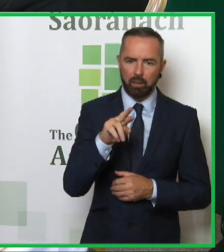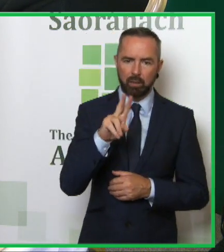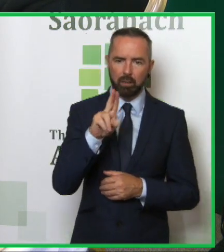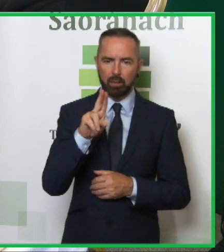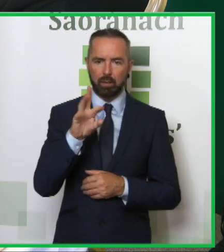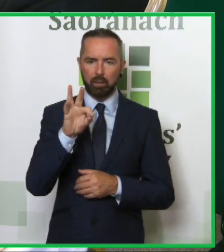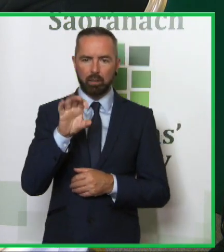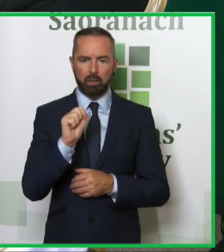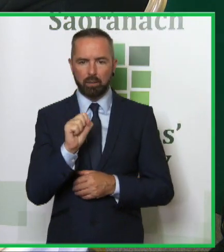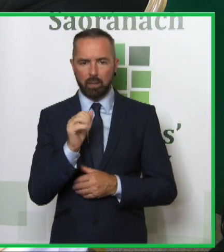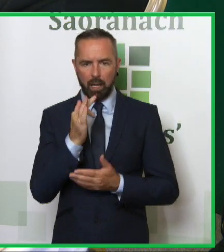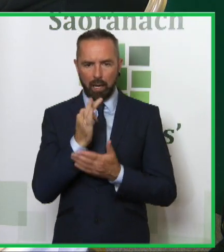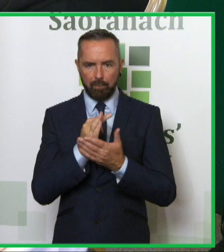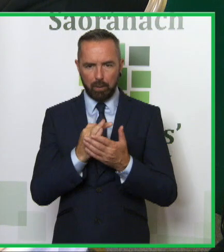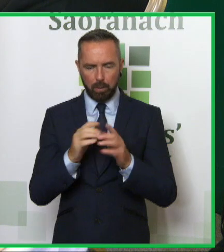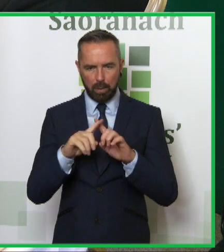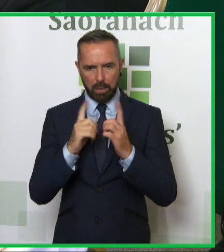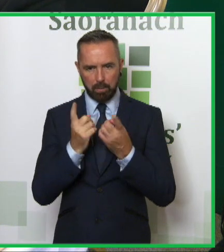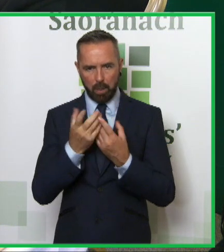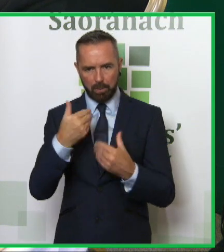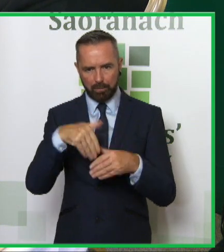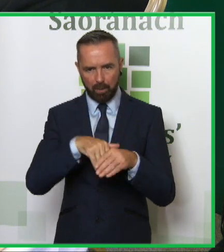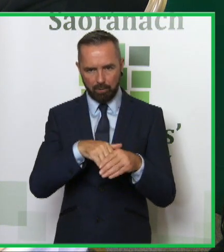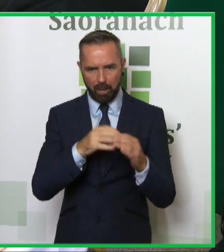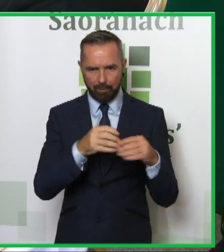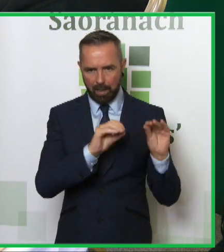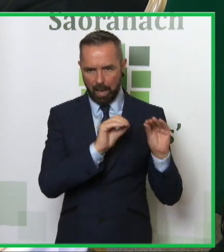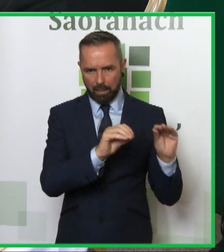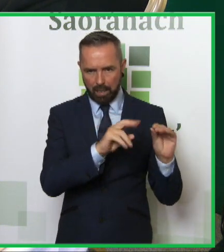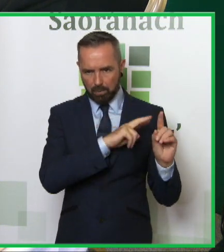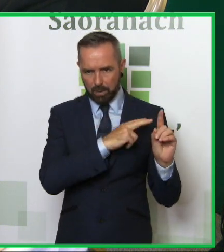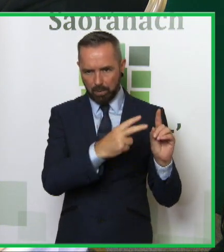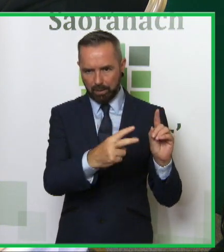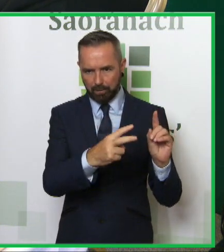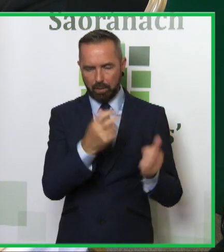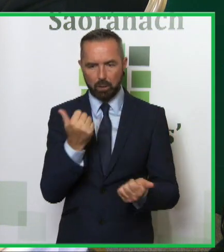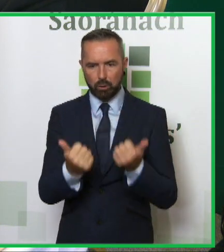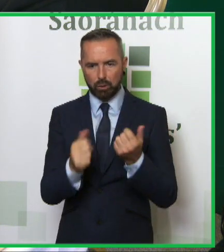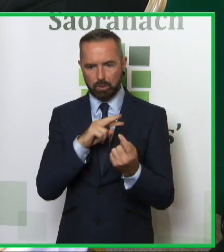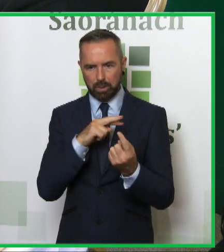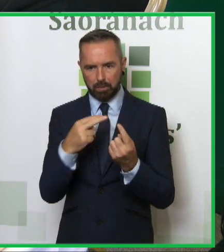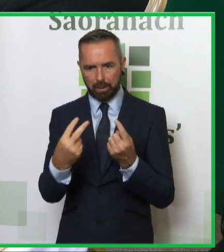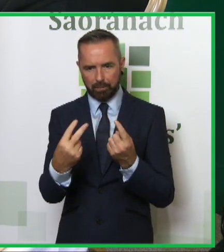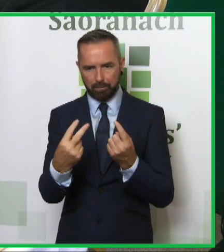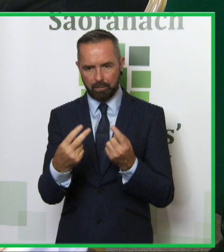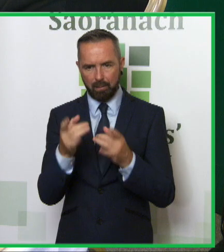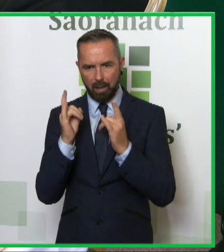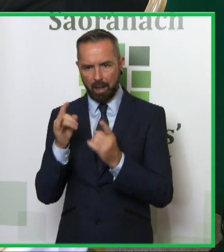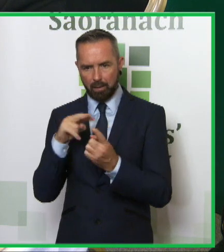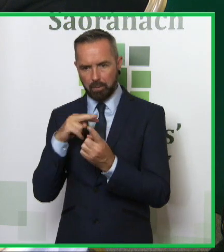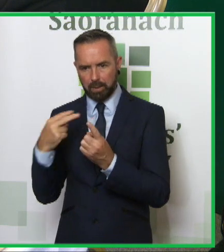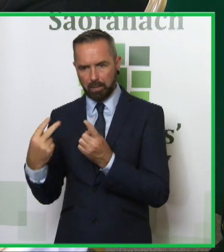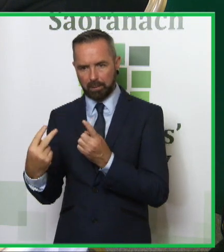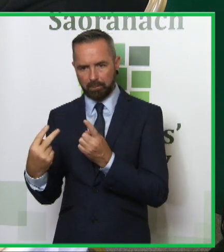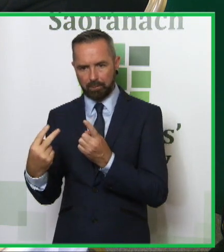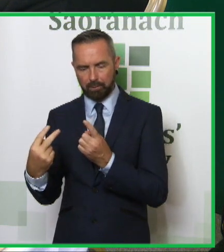a number of area departments. There's an education perspective about it. There's a justice perspective about it. There's a health perspective